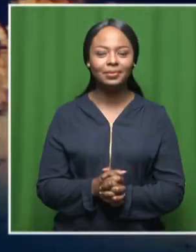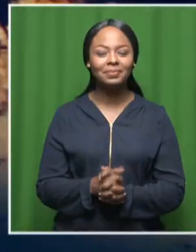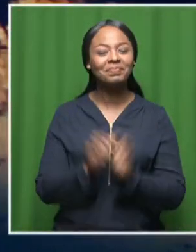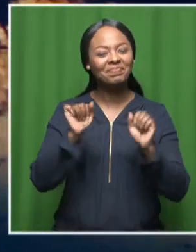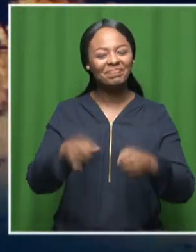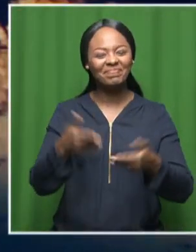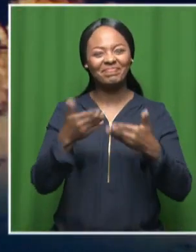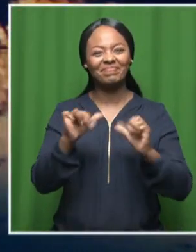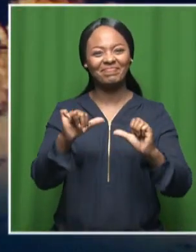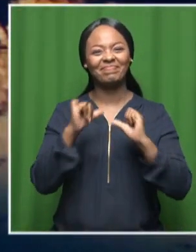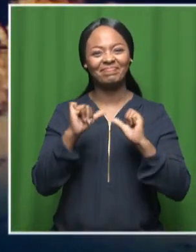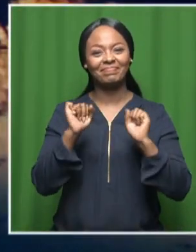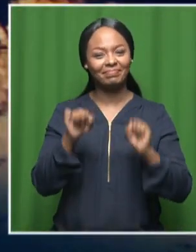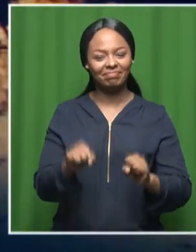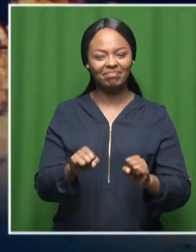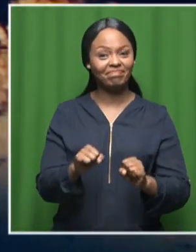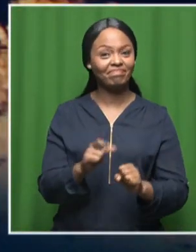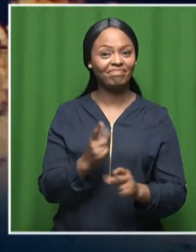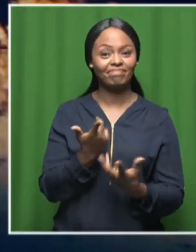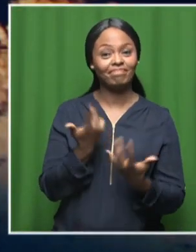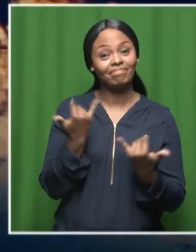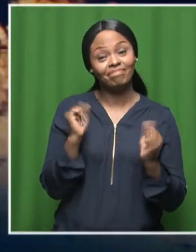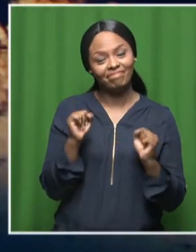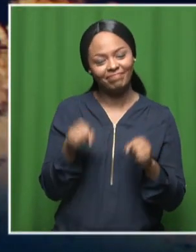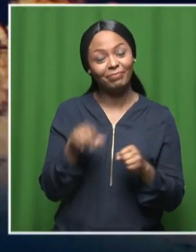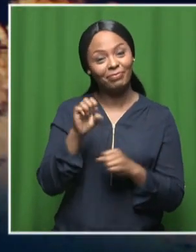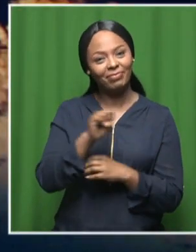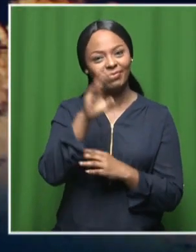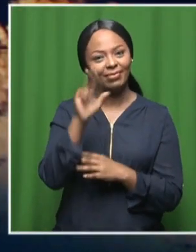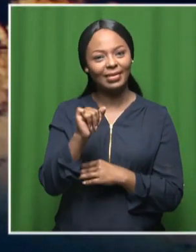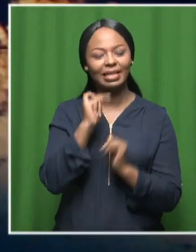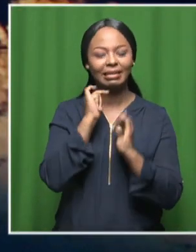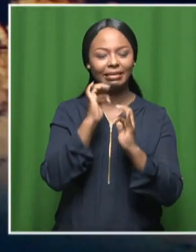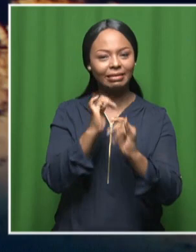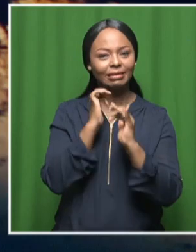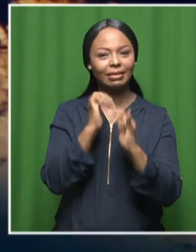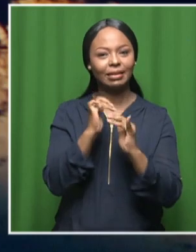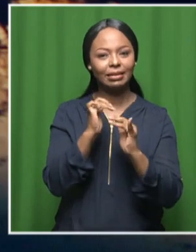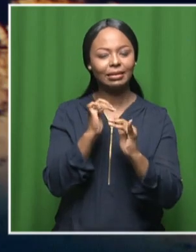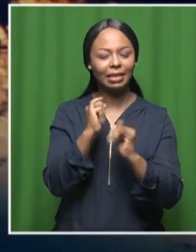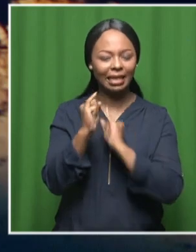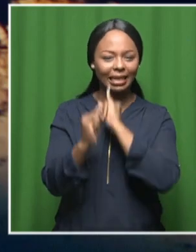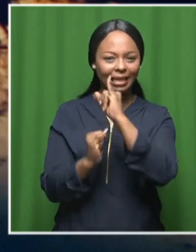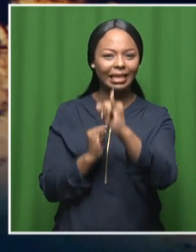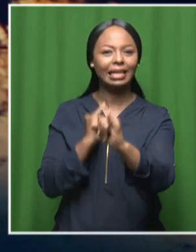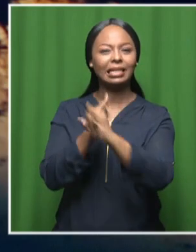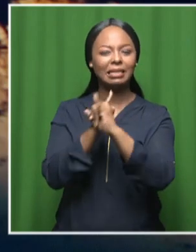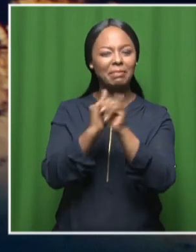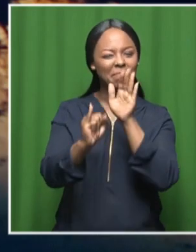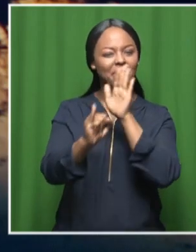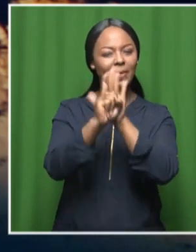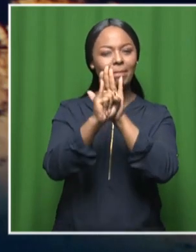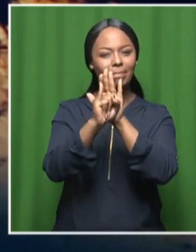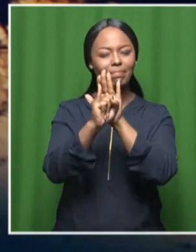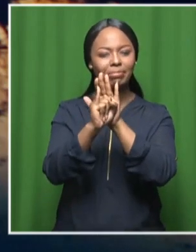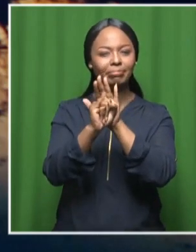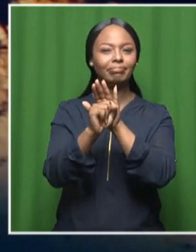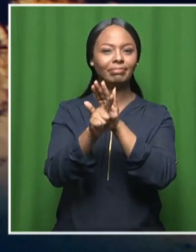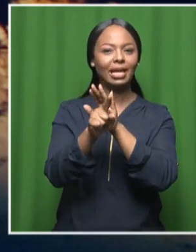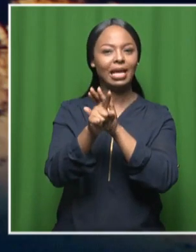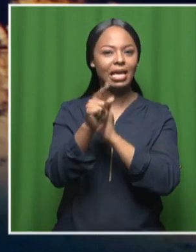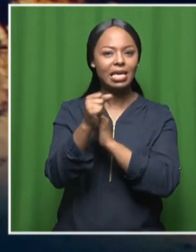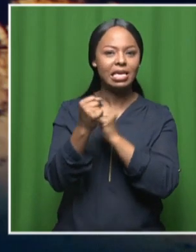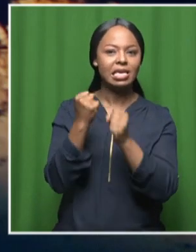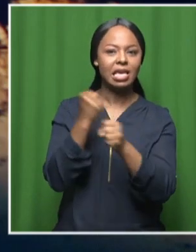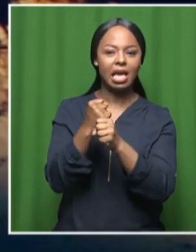Welcome back. Now, there's no denying that South African jazz has been a major international export for years, and 2022 was